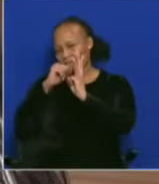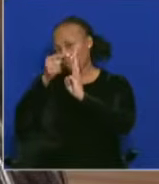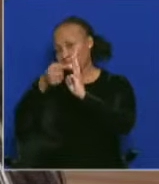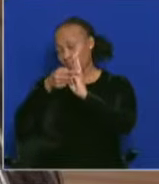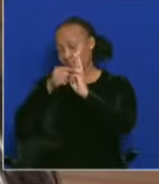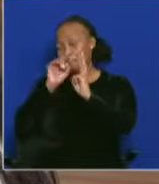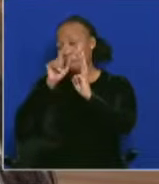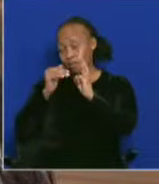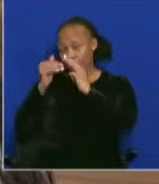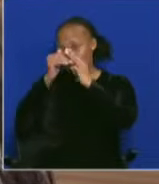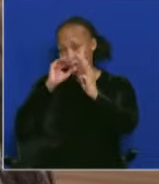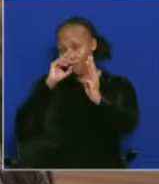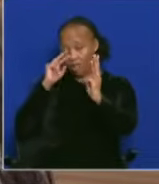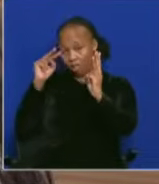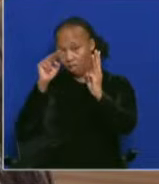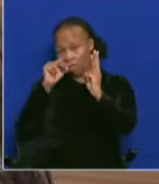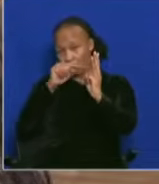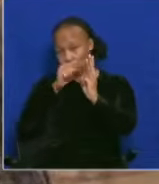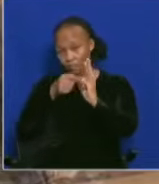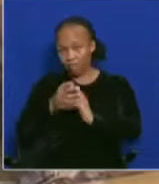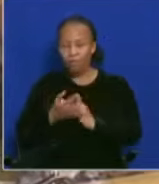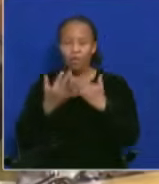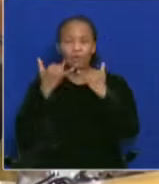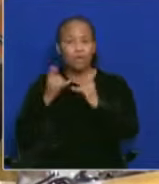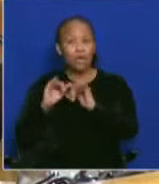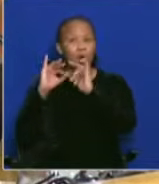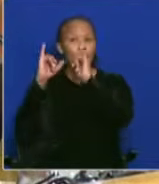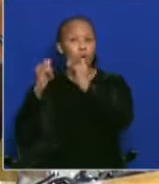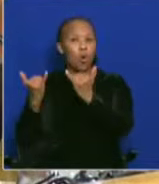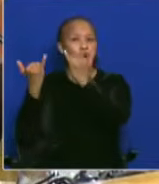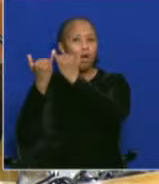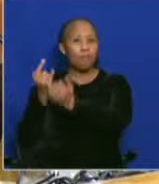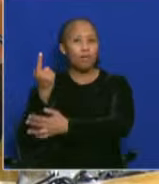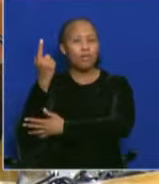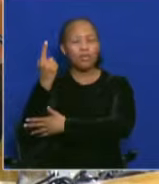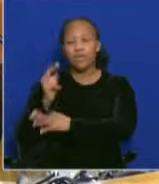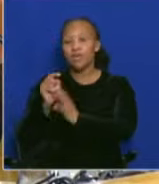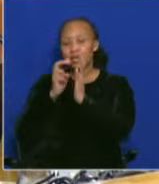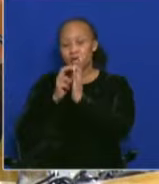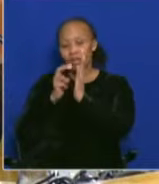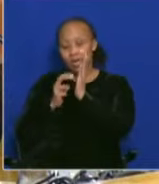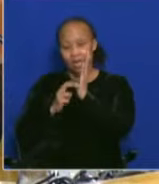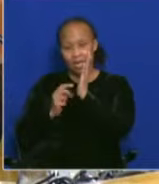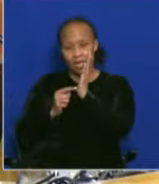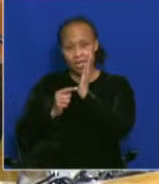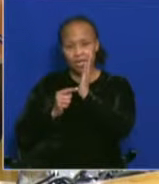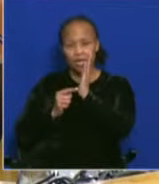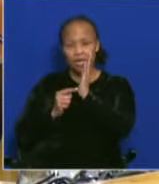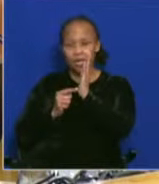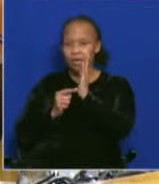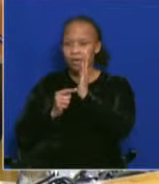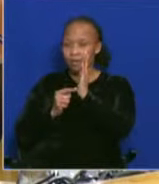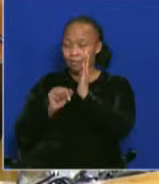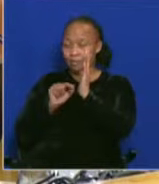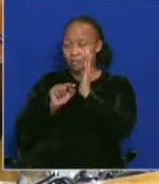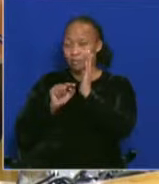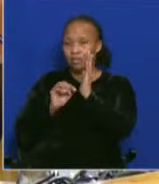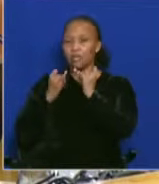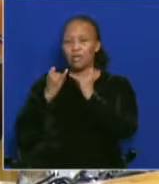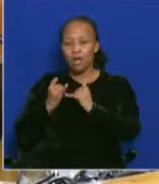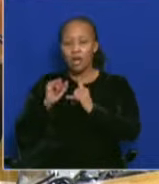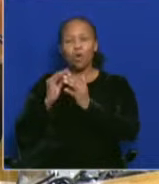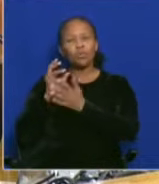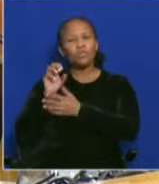Under the heading Carneylinks' present regulatory position, following its engagement with SARS concerning historical